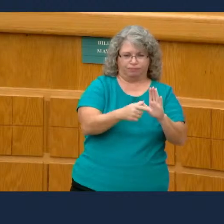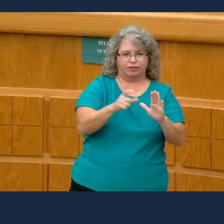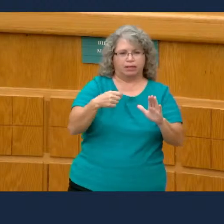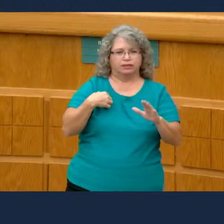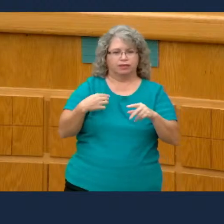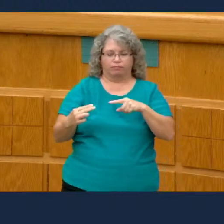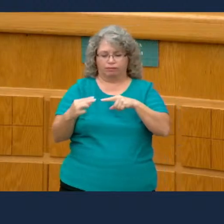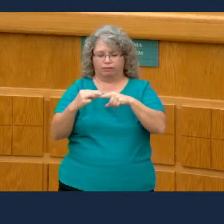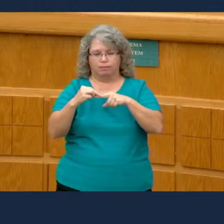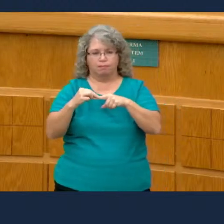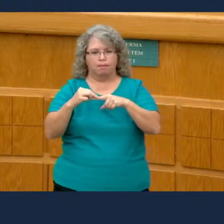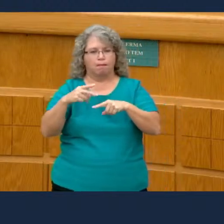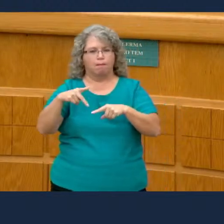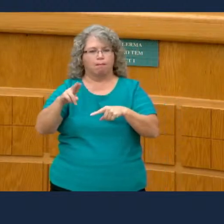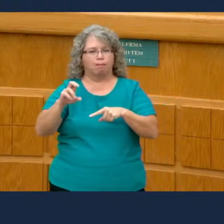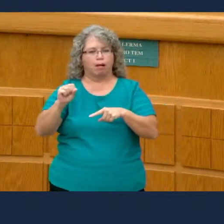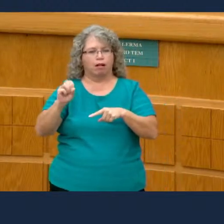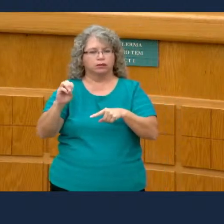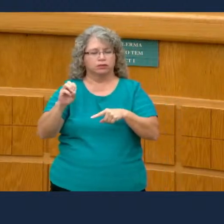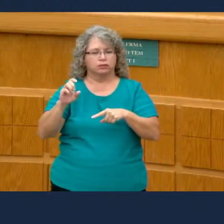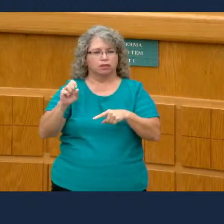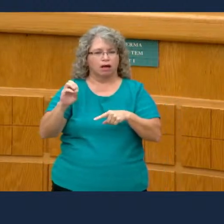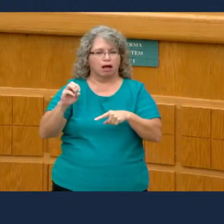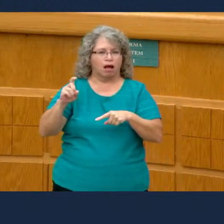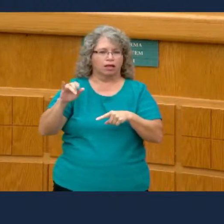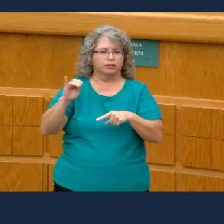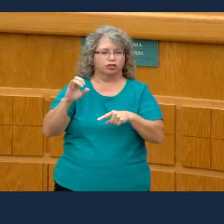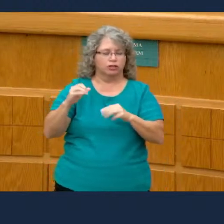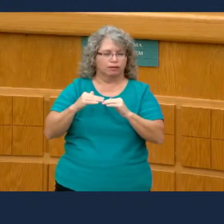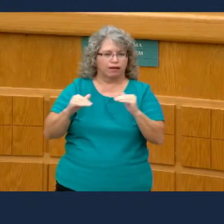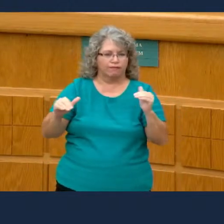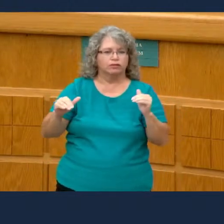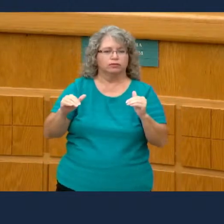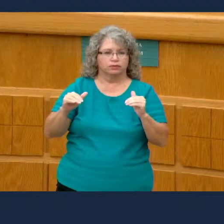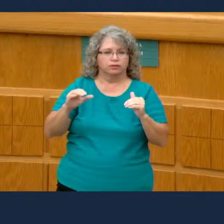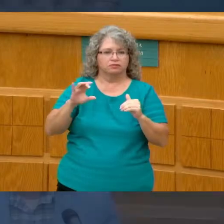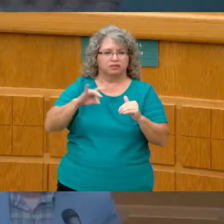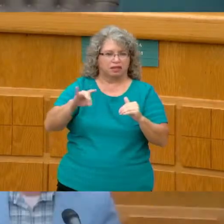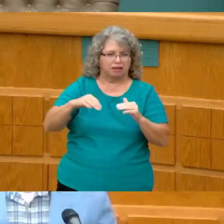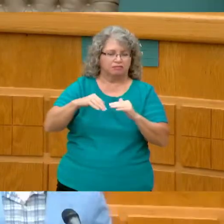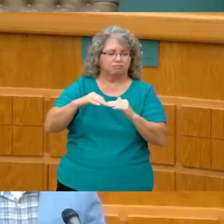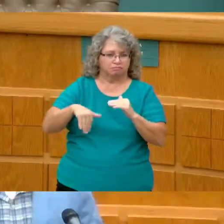That concludes my briefing. We'll be followed by Dr. Bird's video.